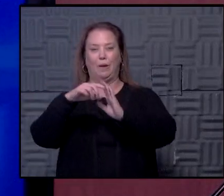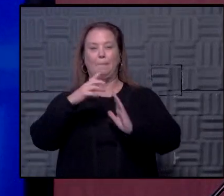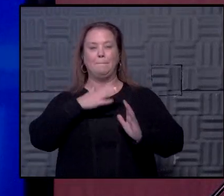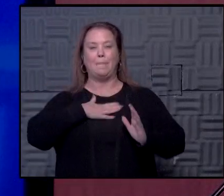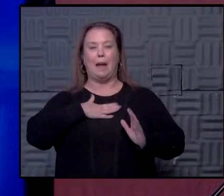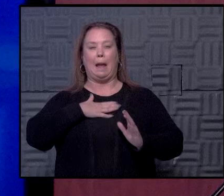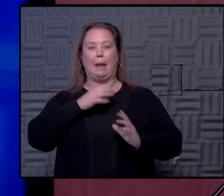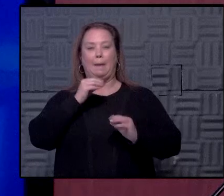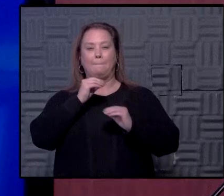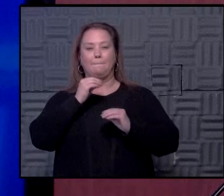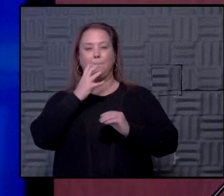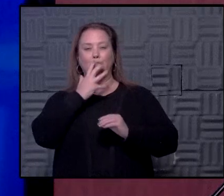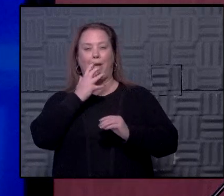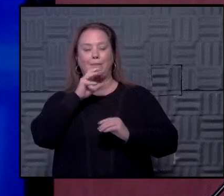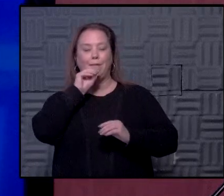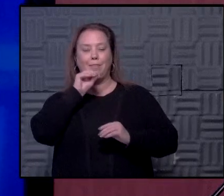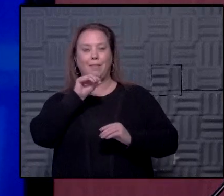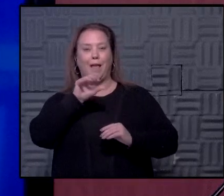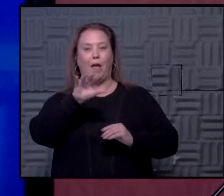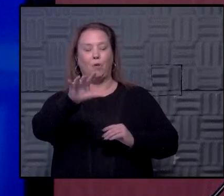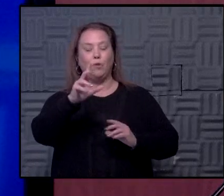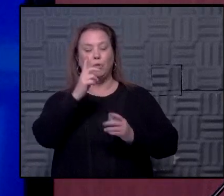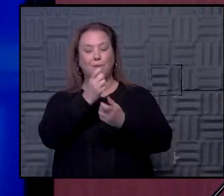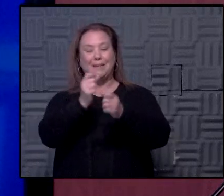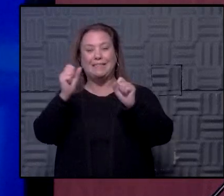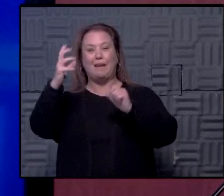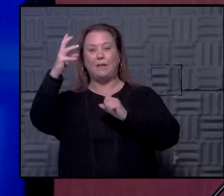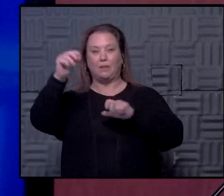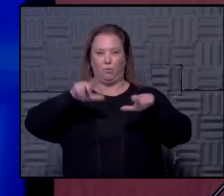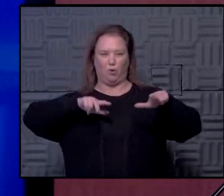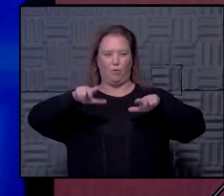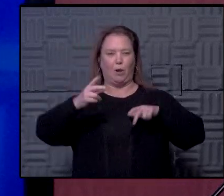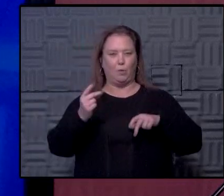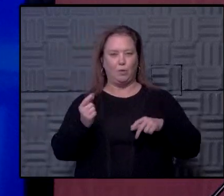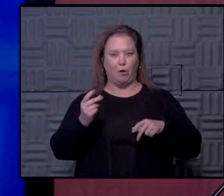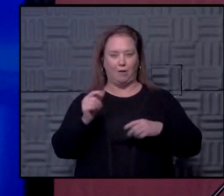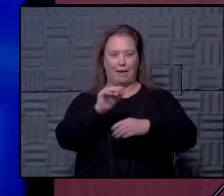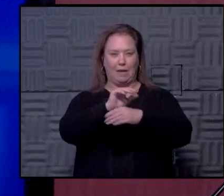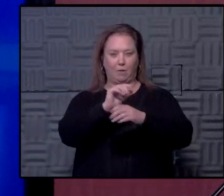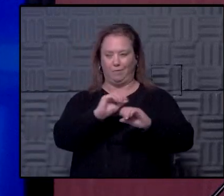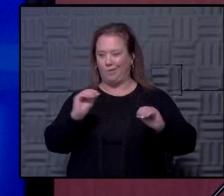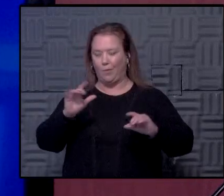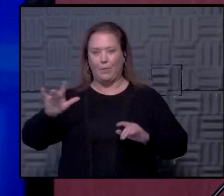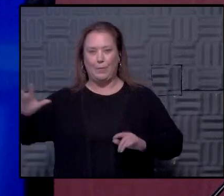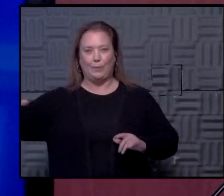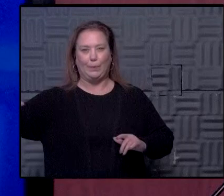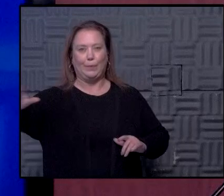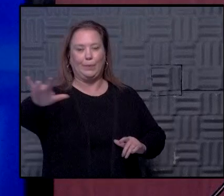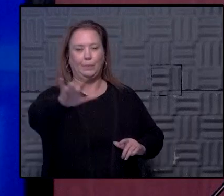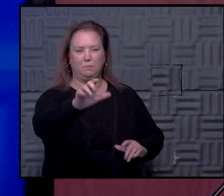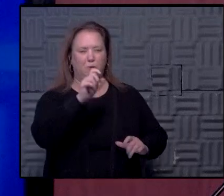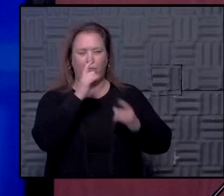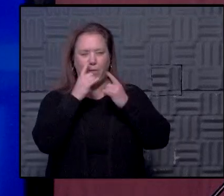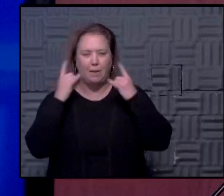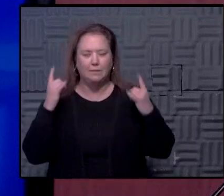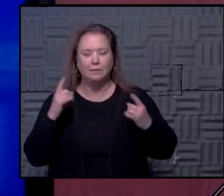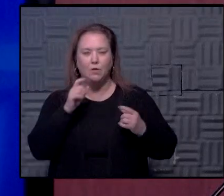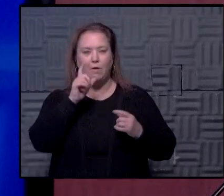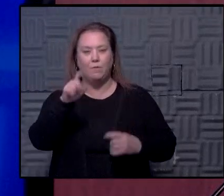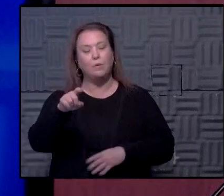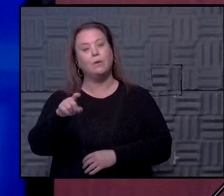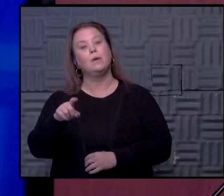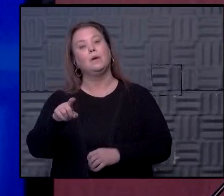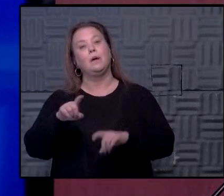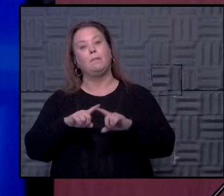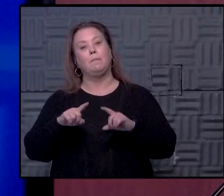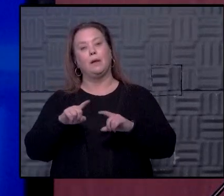cloud. But I think you can go out and be safe outside, especially when you're walking with your dog at night when there's nobody else around you. You don't need to wear a mask. But I